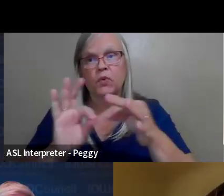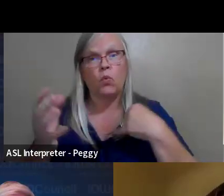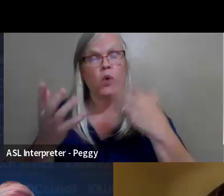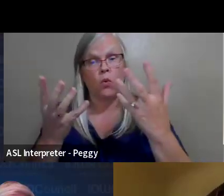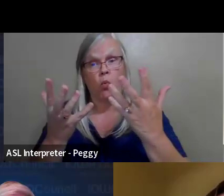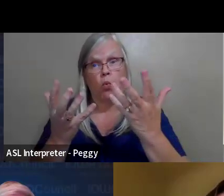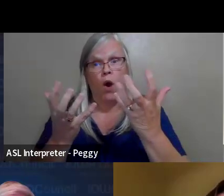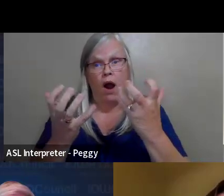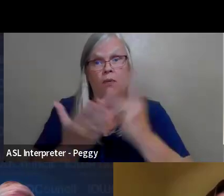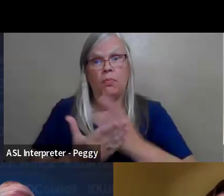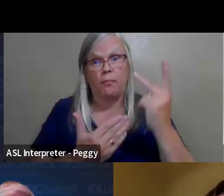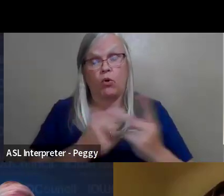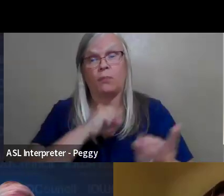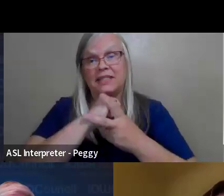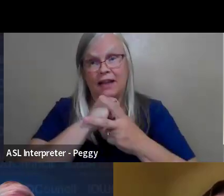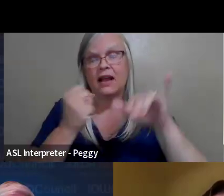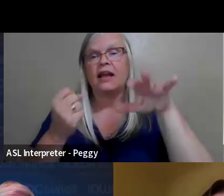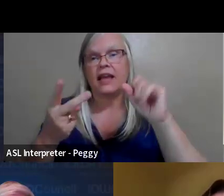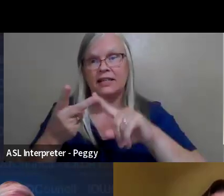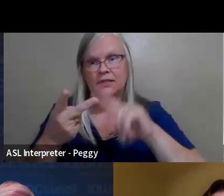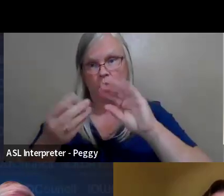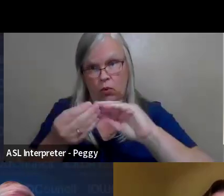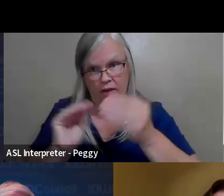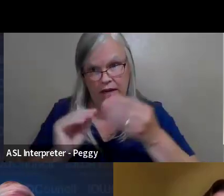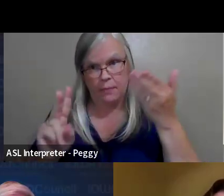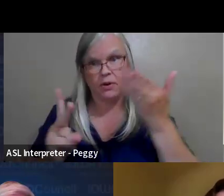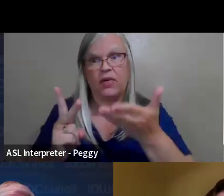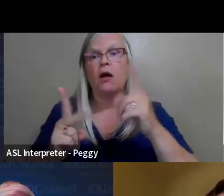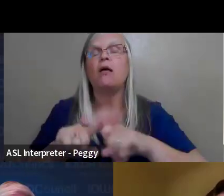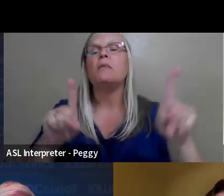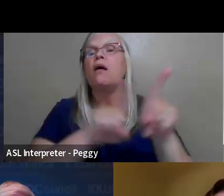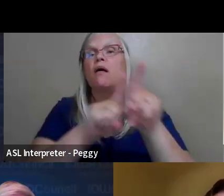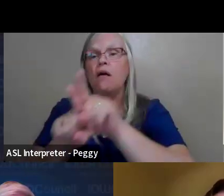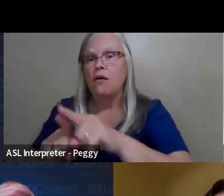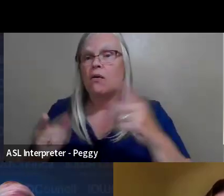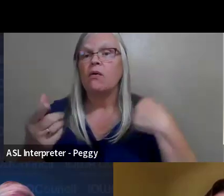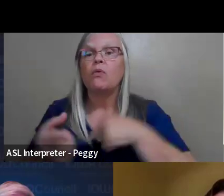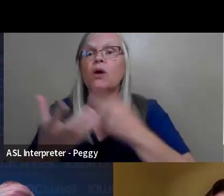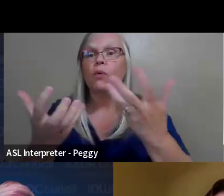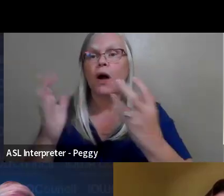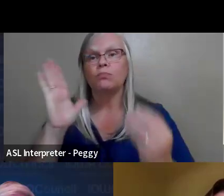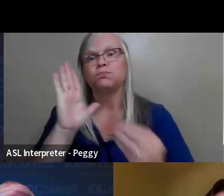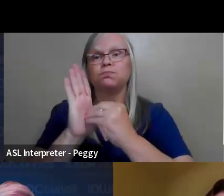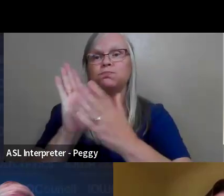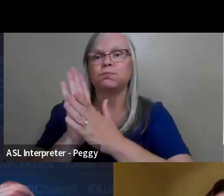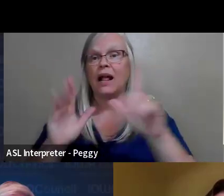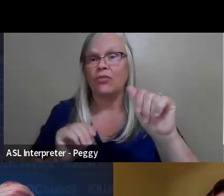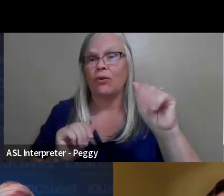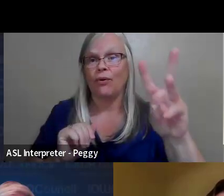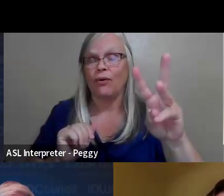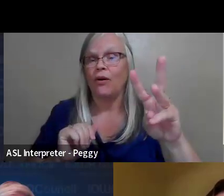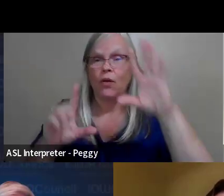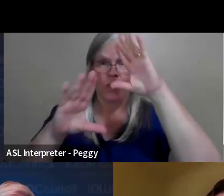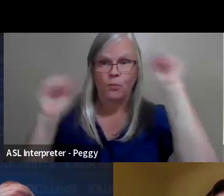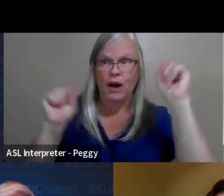want the program saved. Yes, we want the numbers there. But in addition to that, we want in the law that we know that the